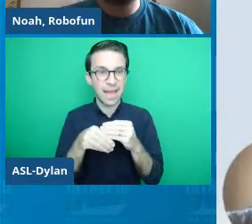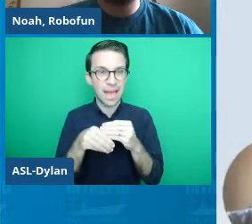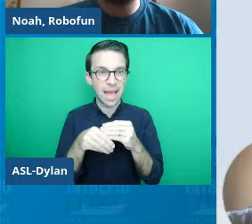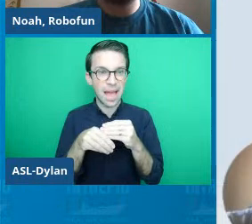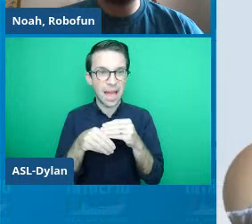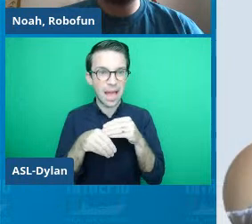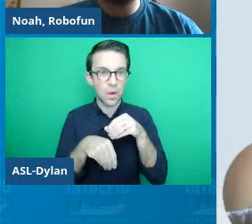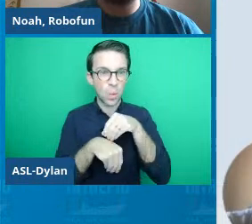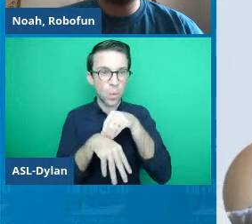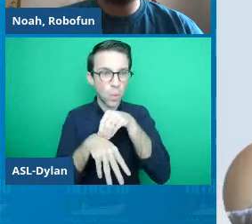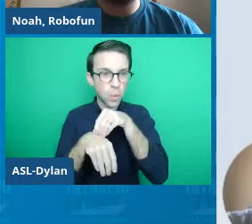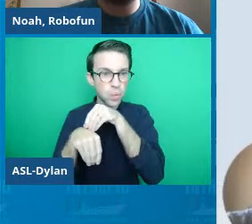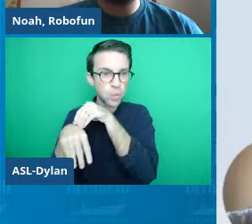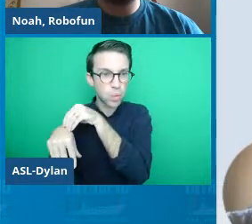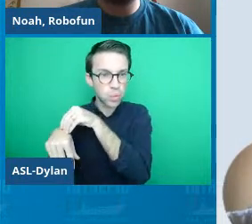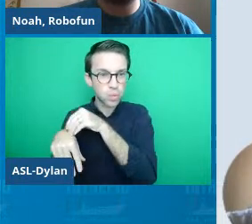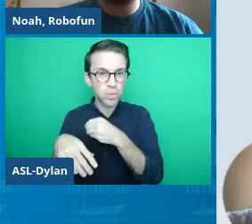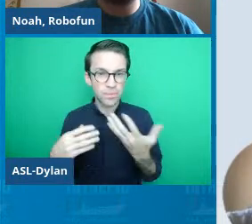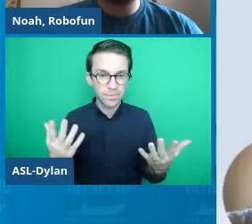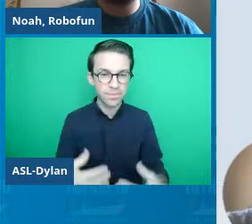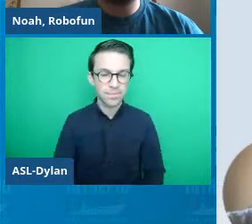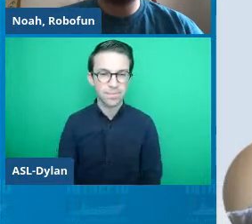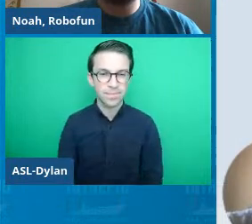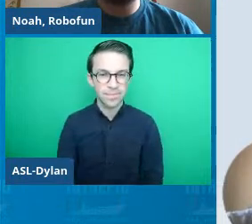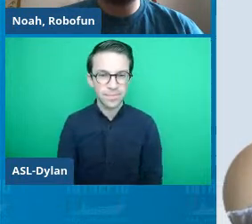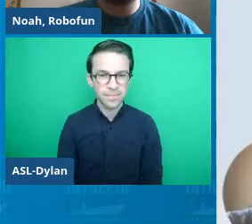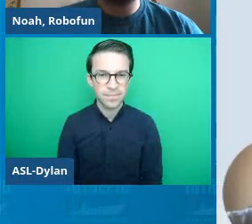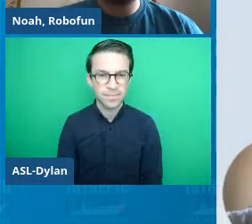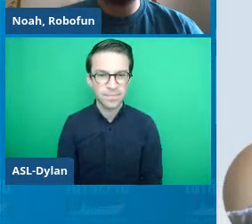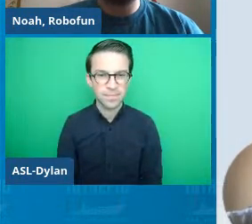these boosters in the back.